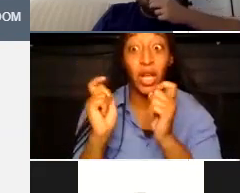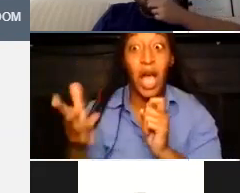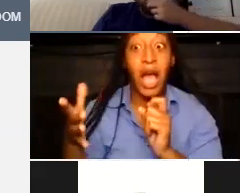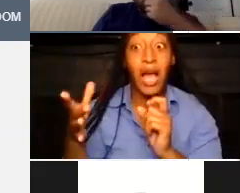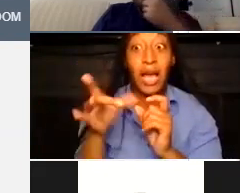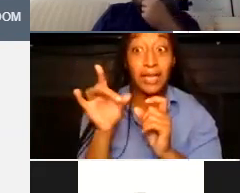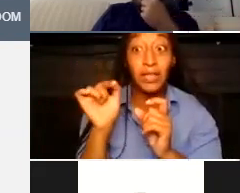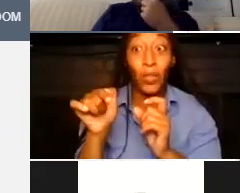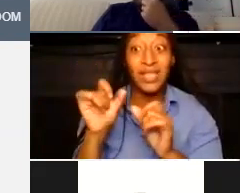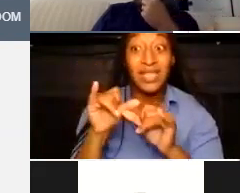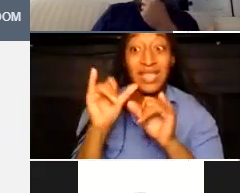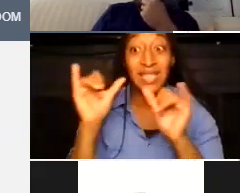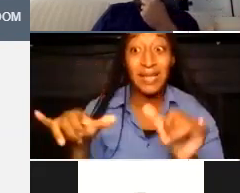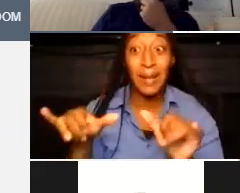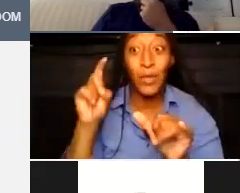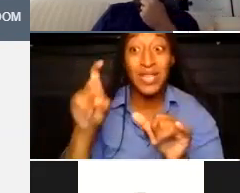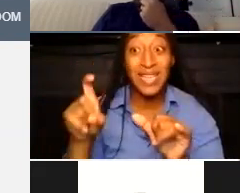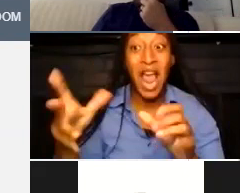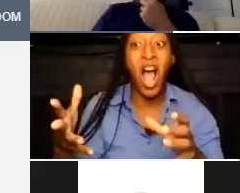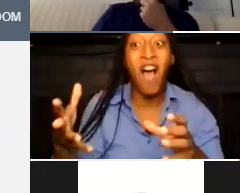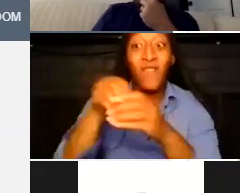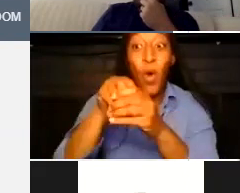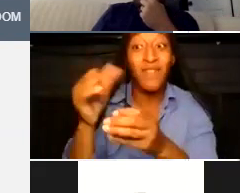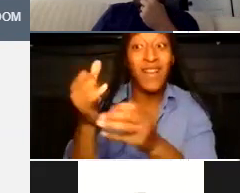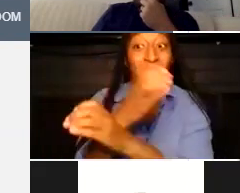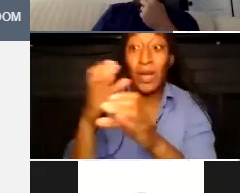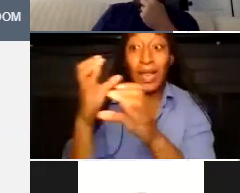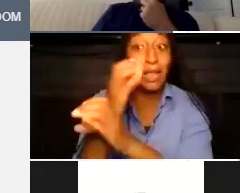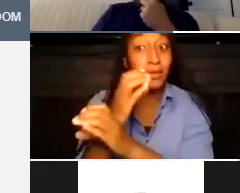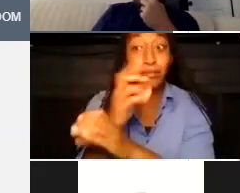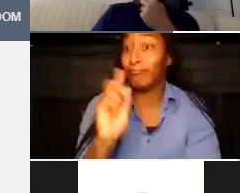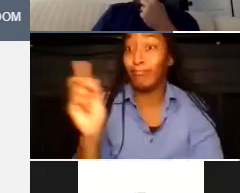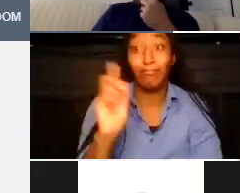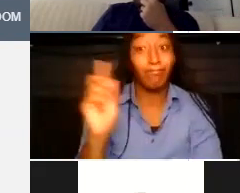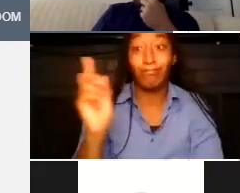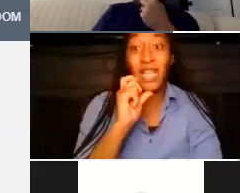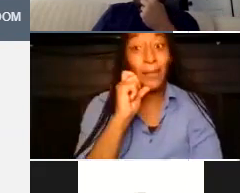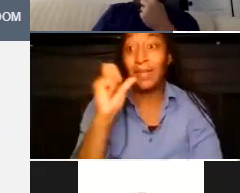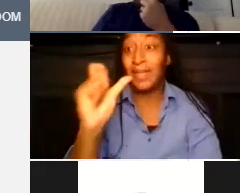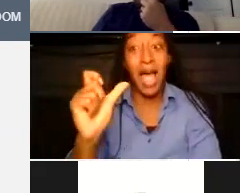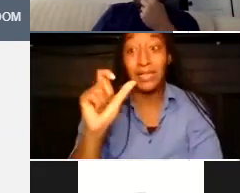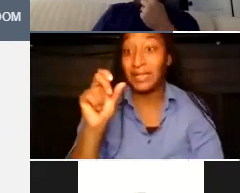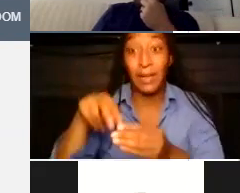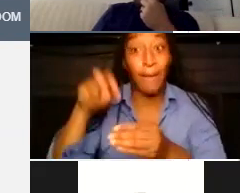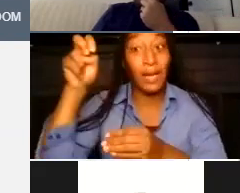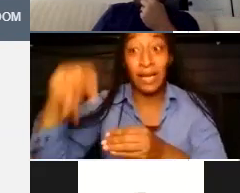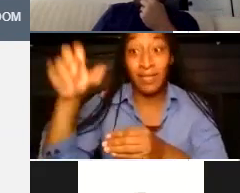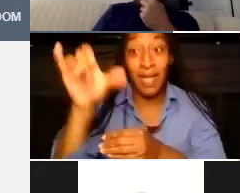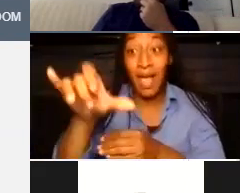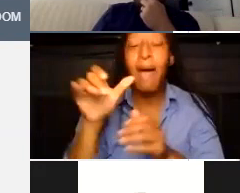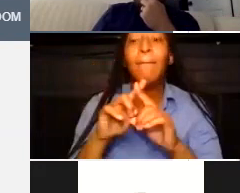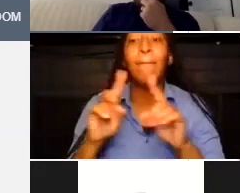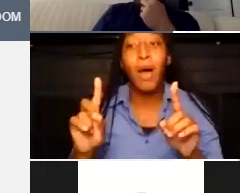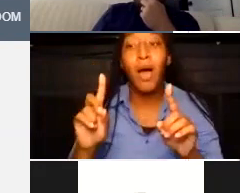calculus to really do it justice. So we're not going there. But just understand that we are dealing with